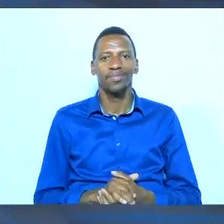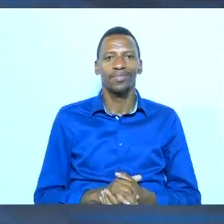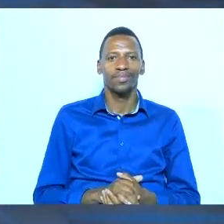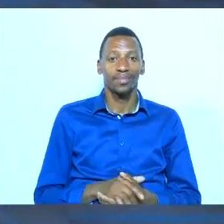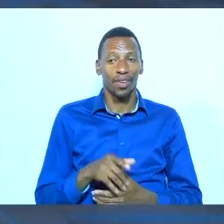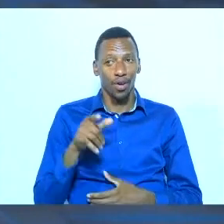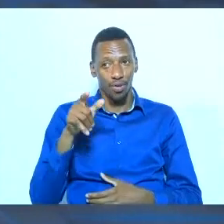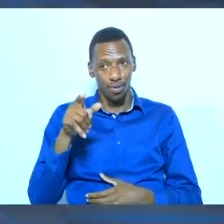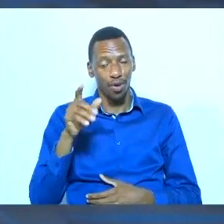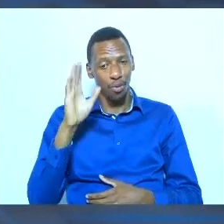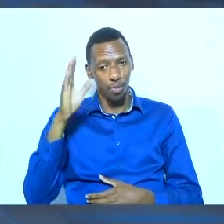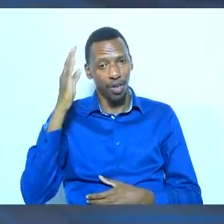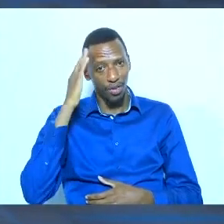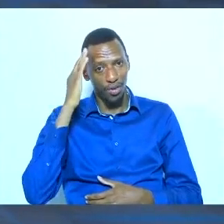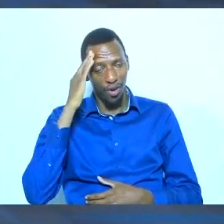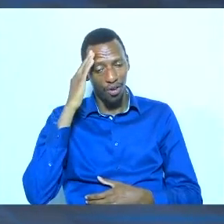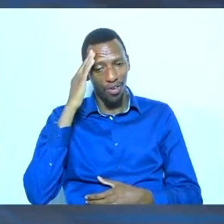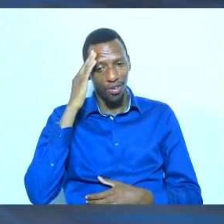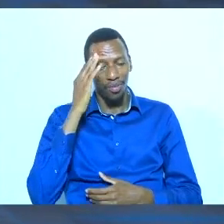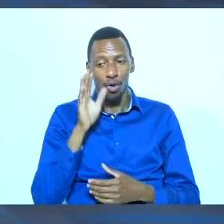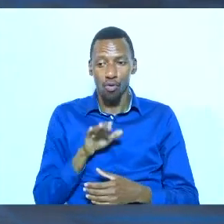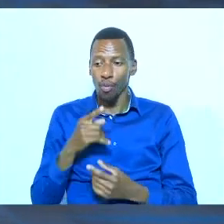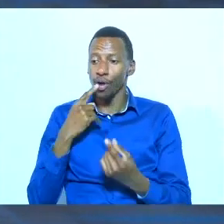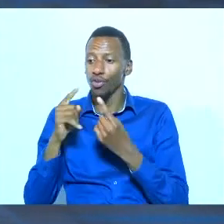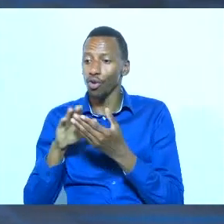Now you will know they talk more than us.